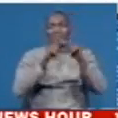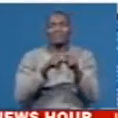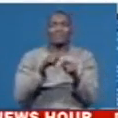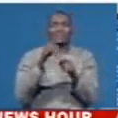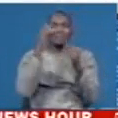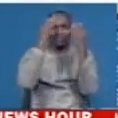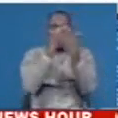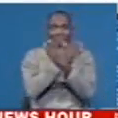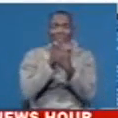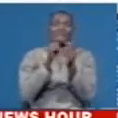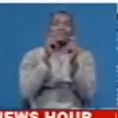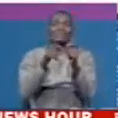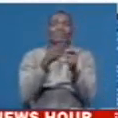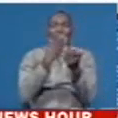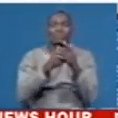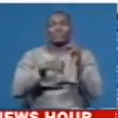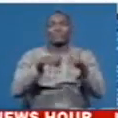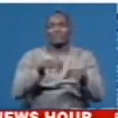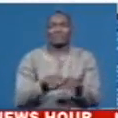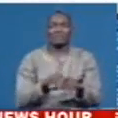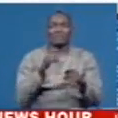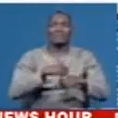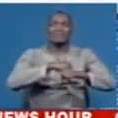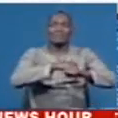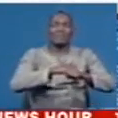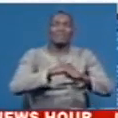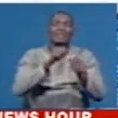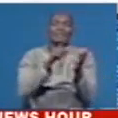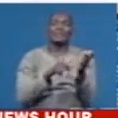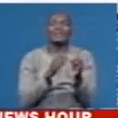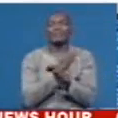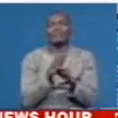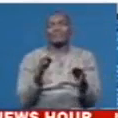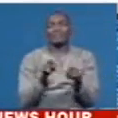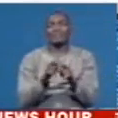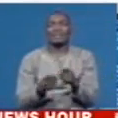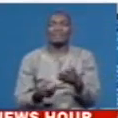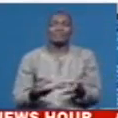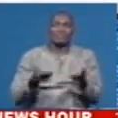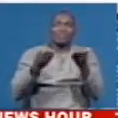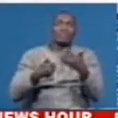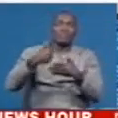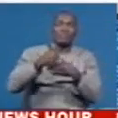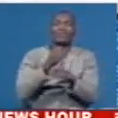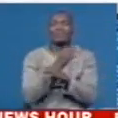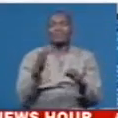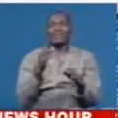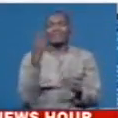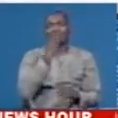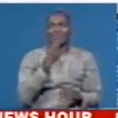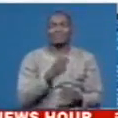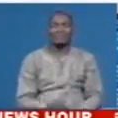Cairo, was honored for his contribution to the defense of press freedom and promotion of freedom of